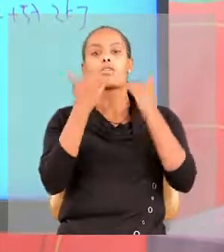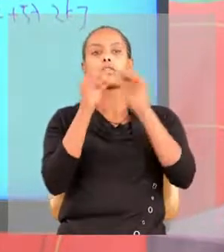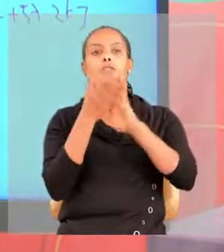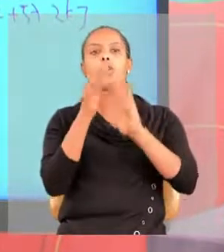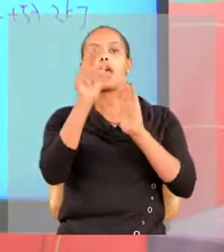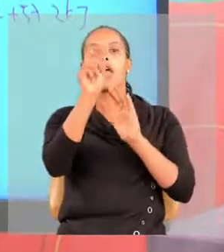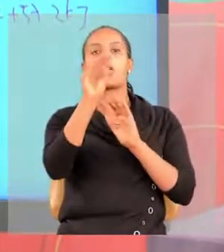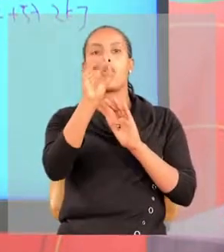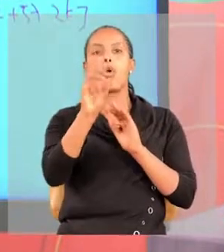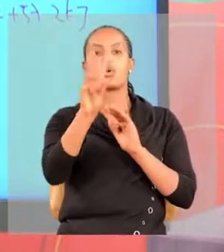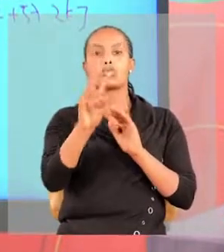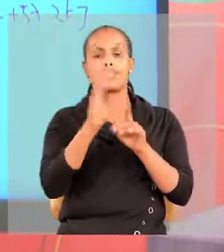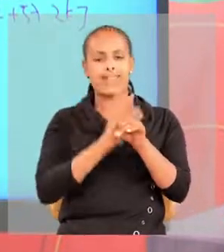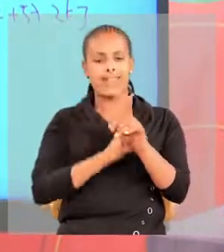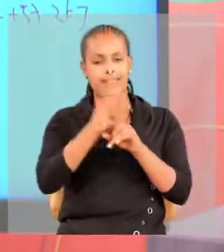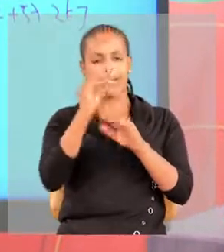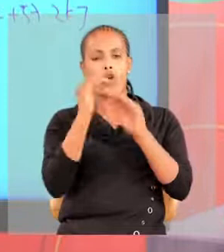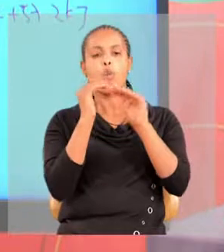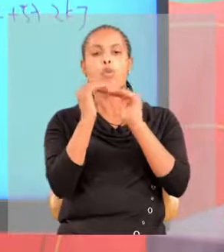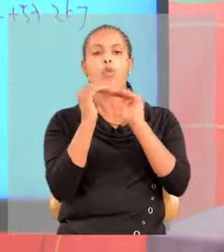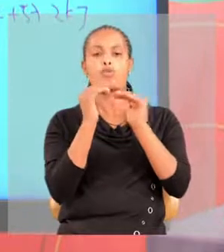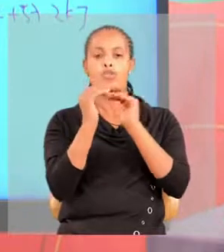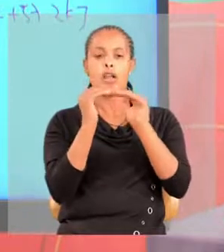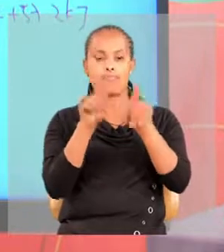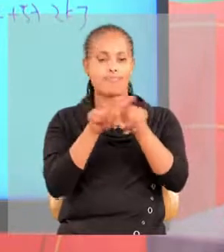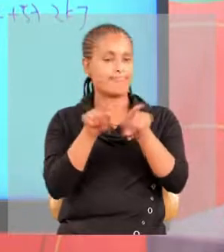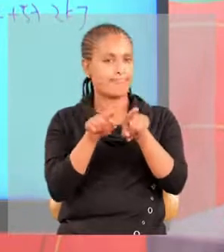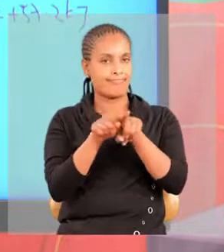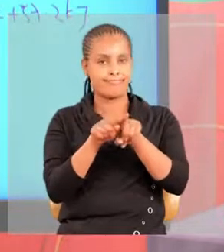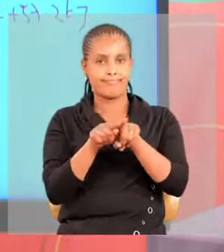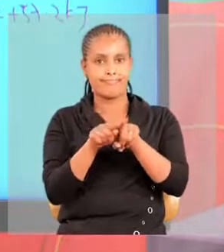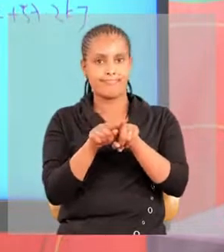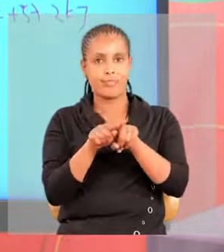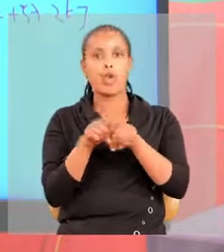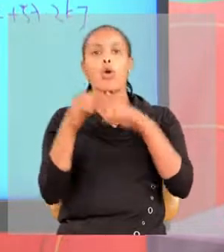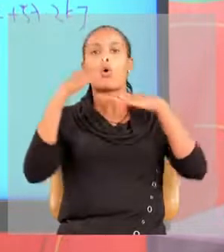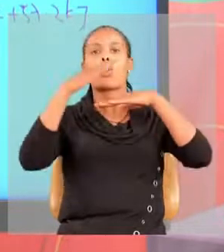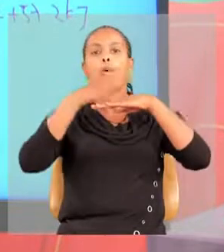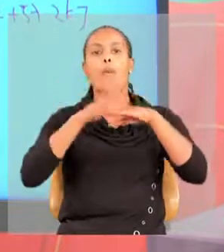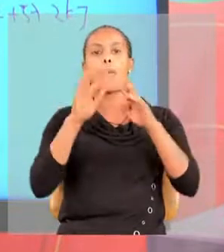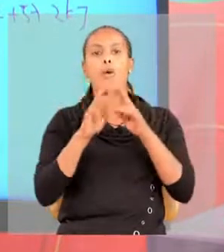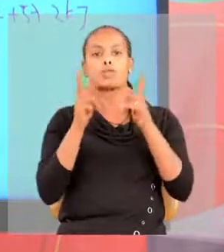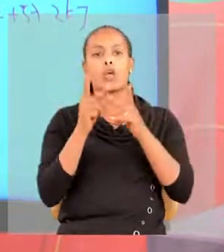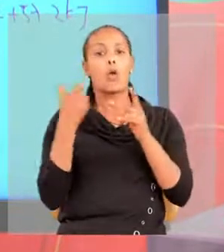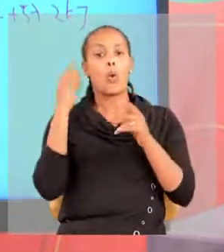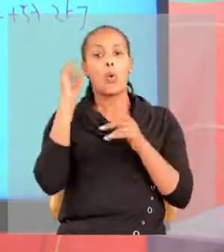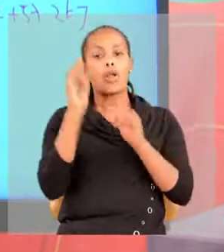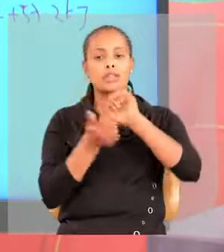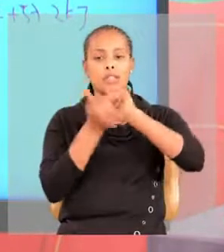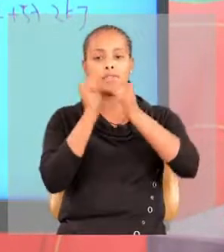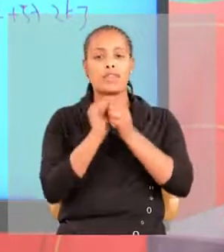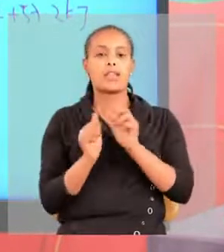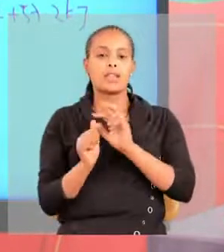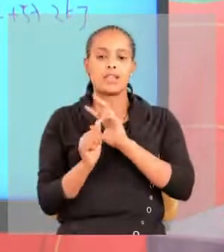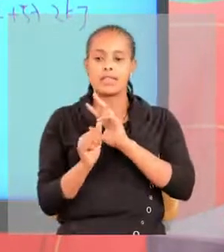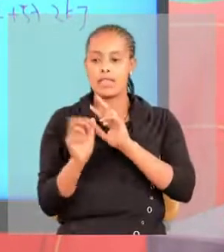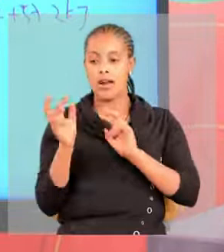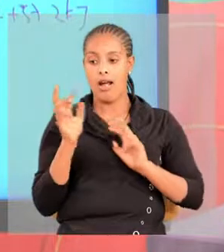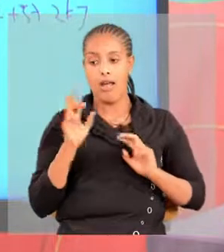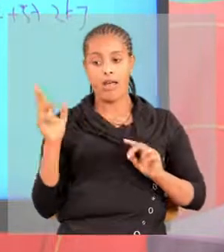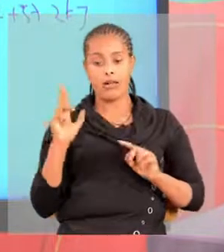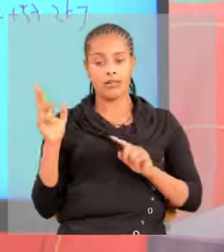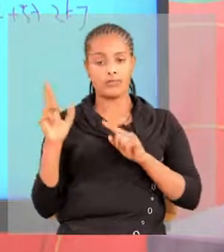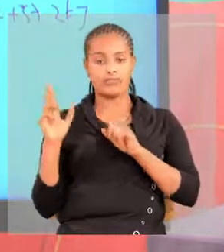of NO2 are directly proportional. Equilibrium position will shift to the right as